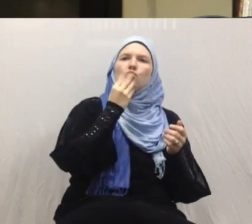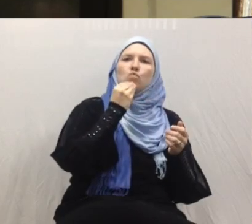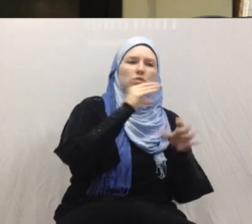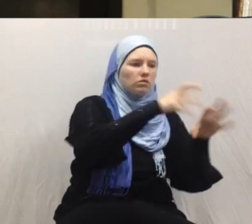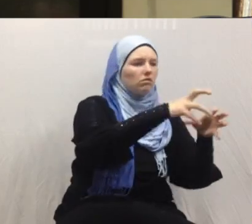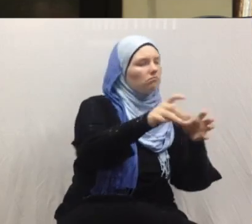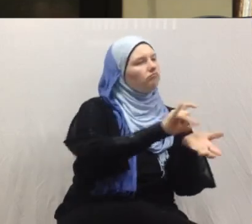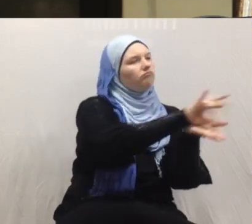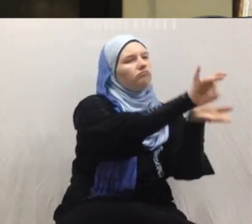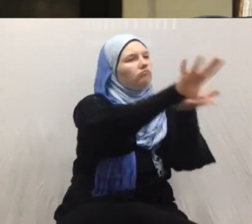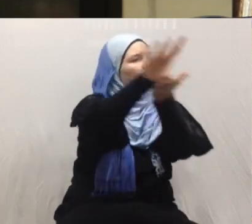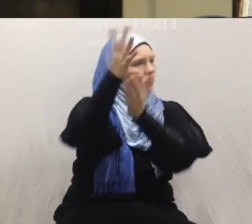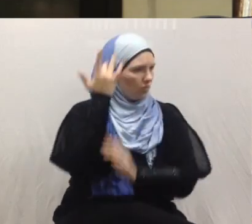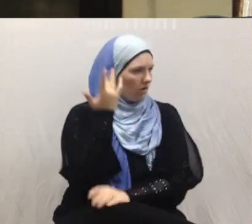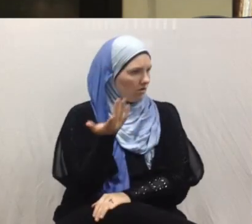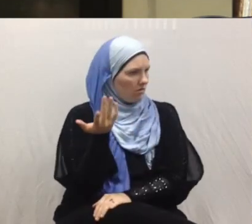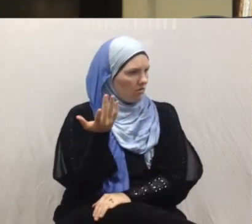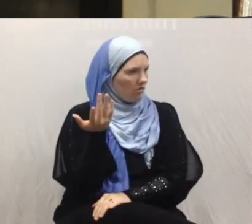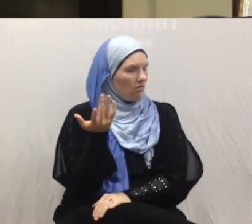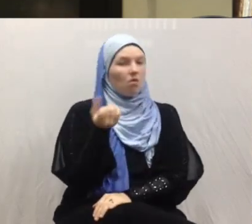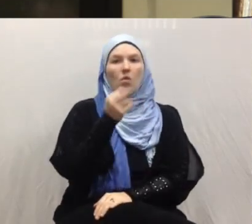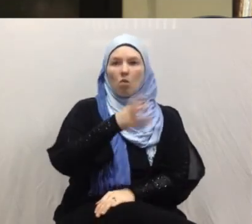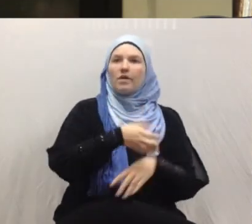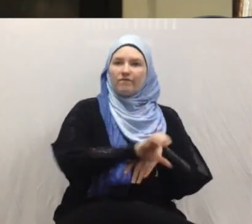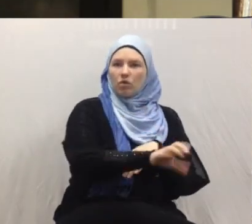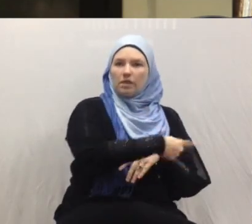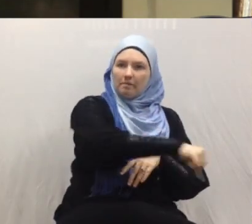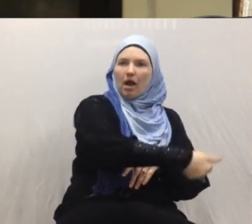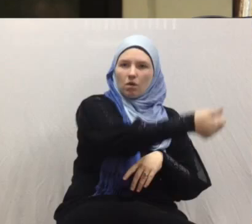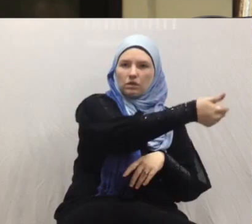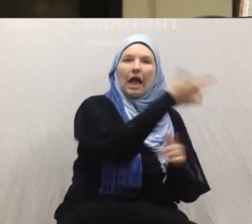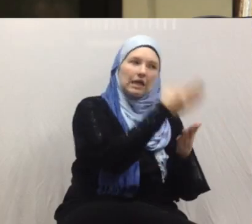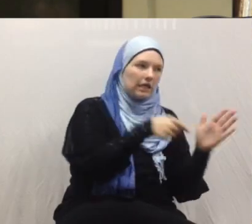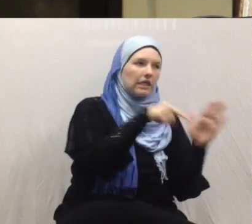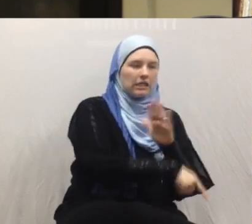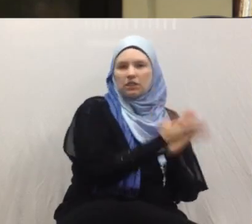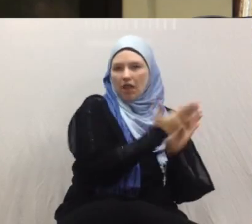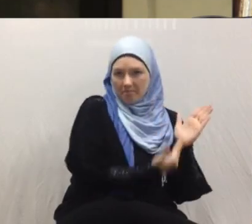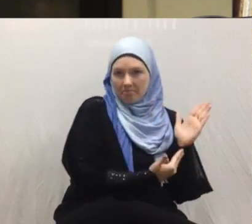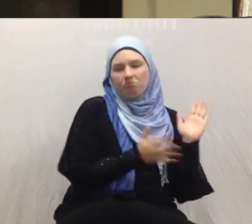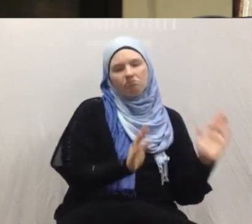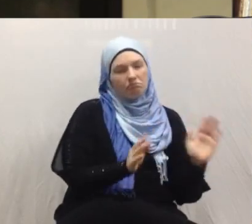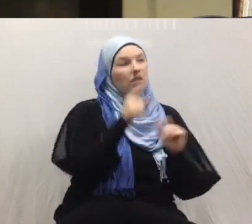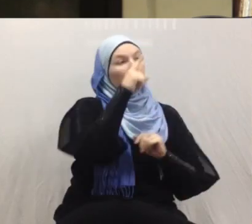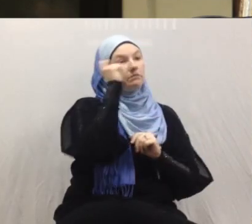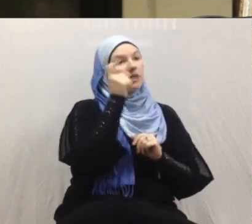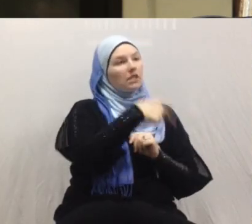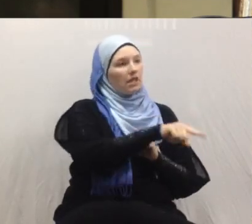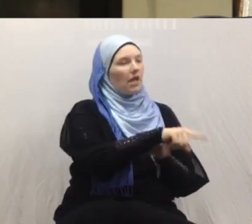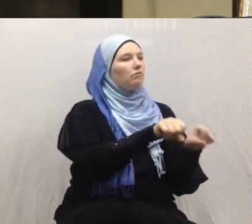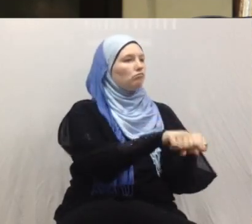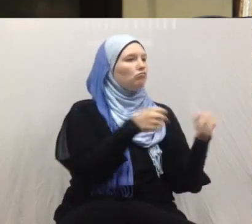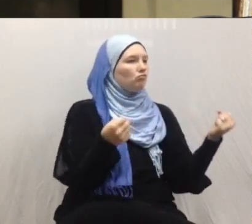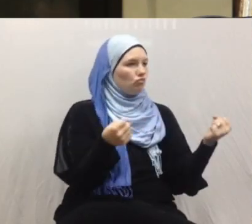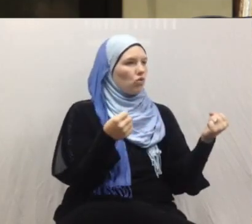of Medina? And in some cases, he forced them out and killed some of them. Well, it is because they were in violation of